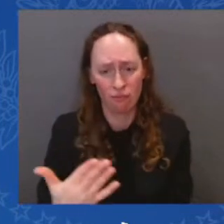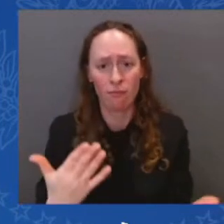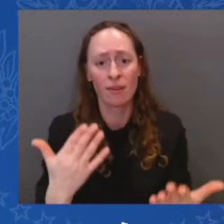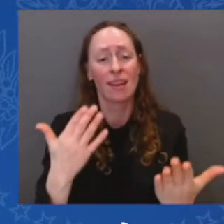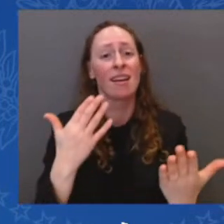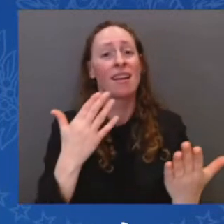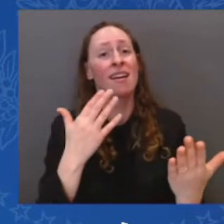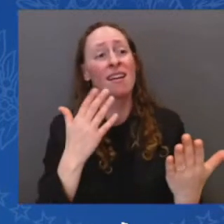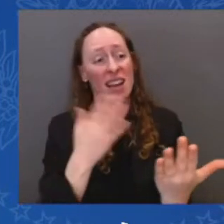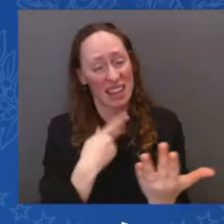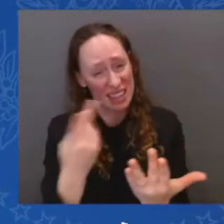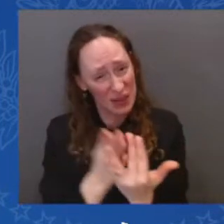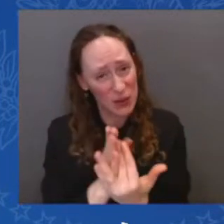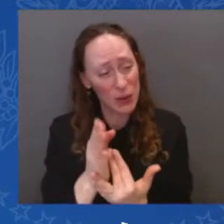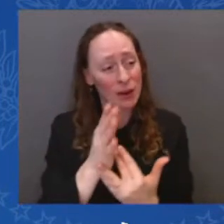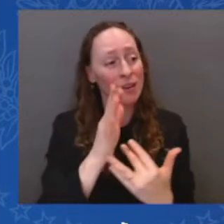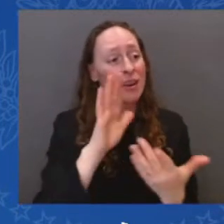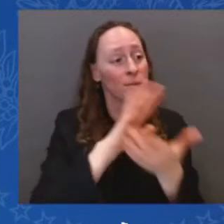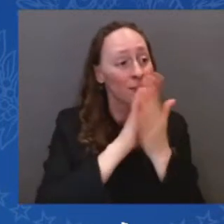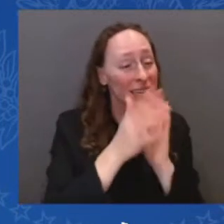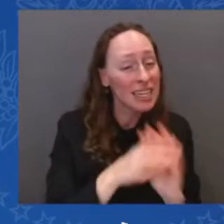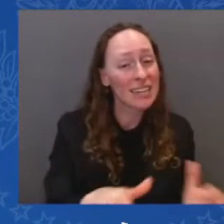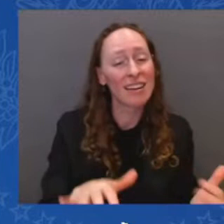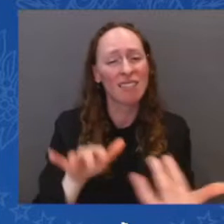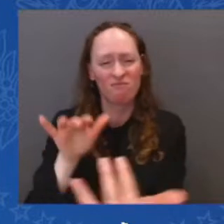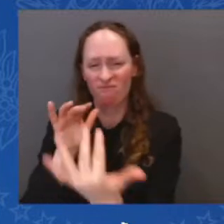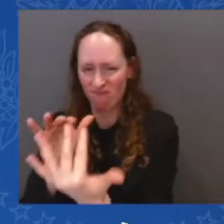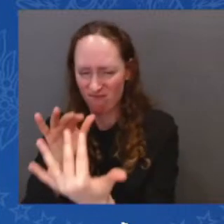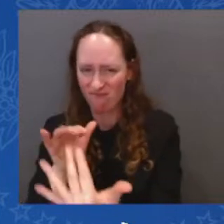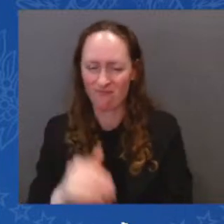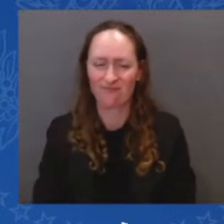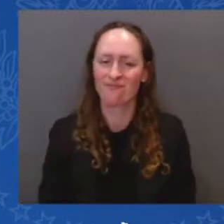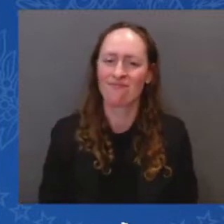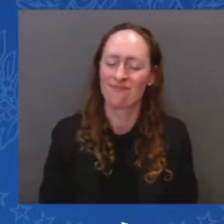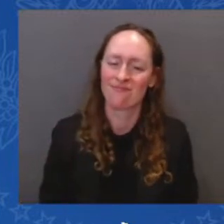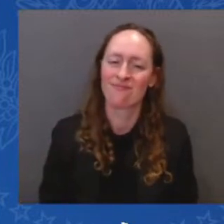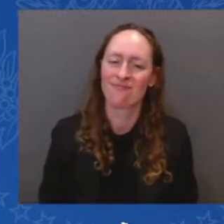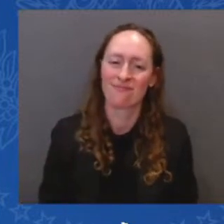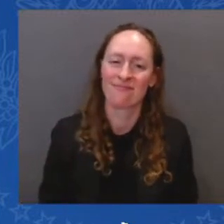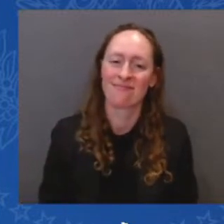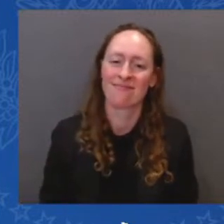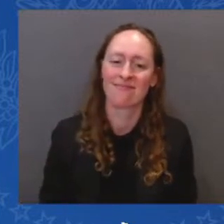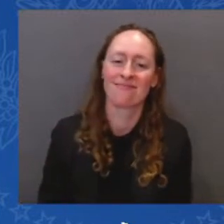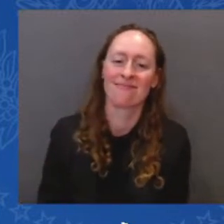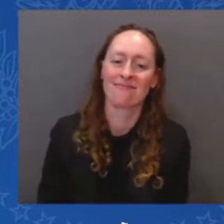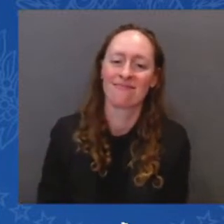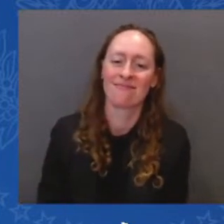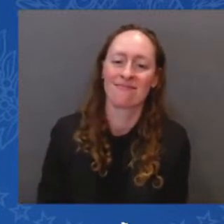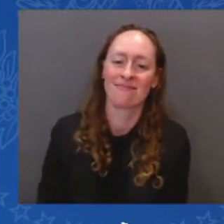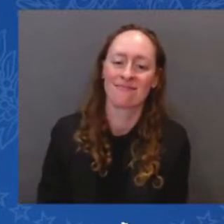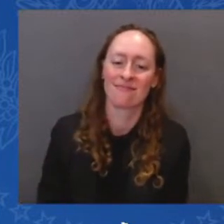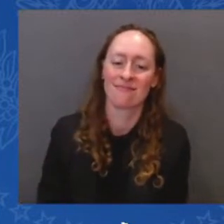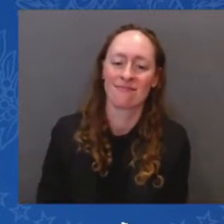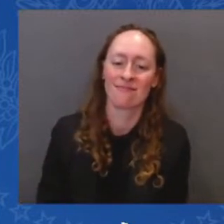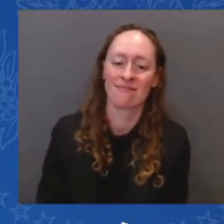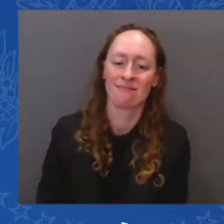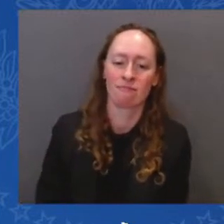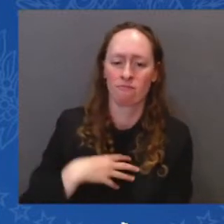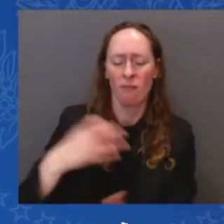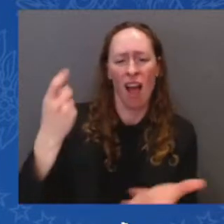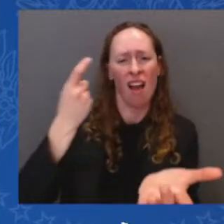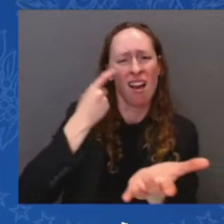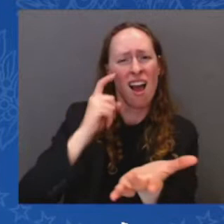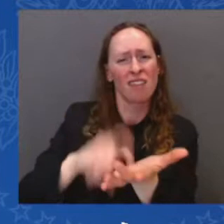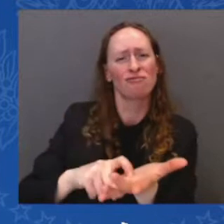and just acknowledge the tremendous service of Senator Feinstein. And may she rest in peace in the